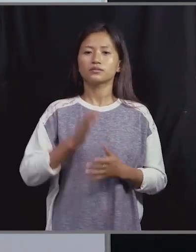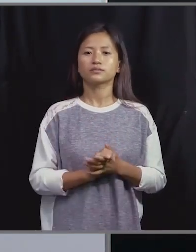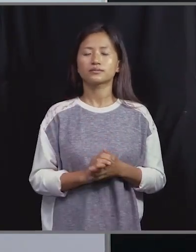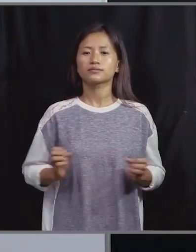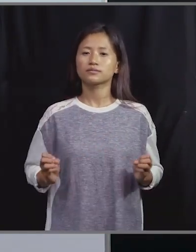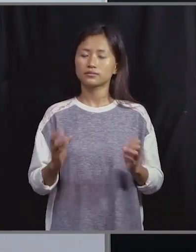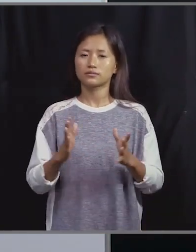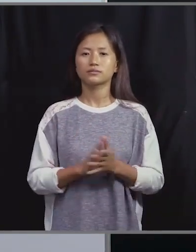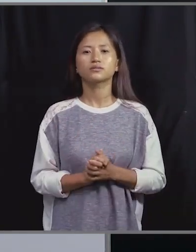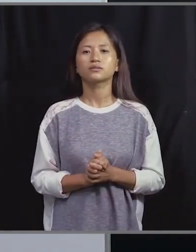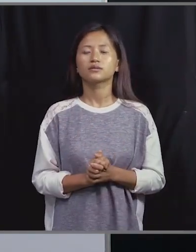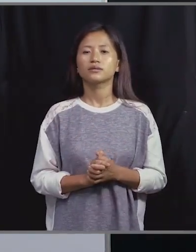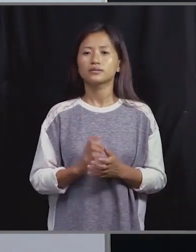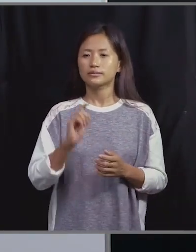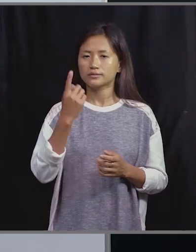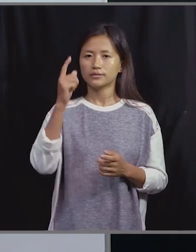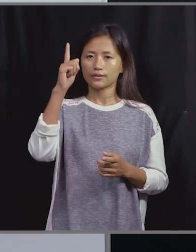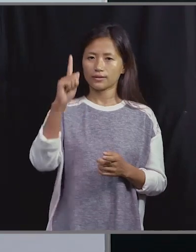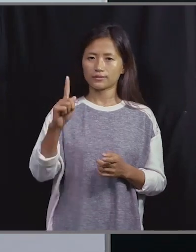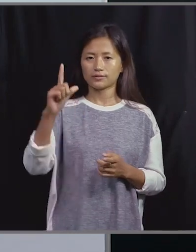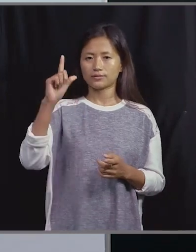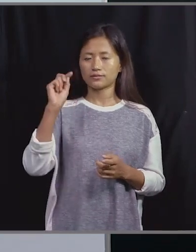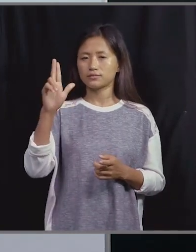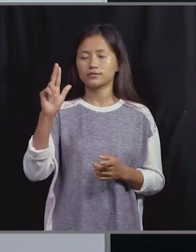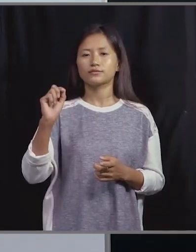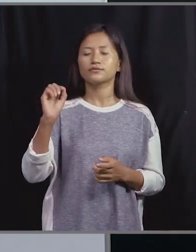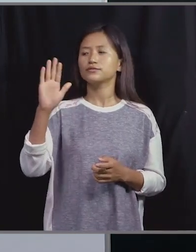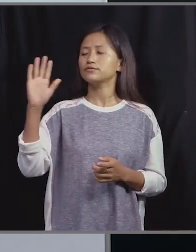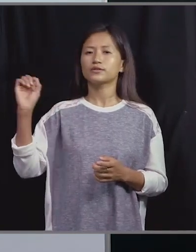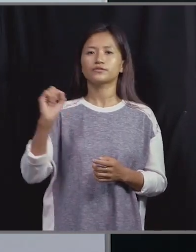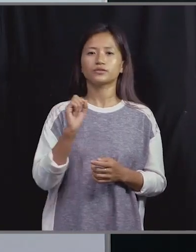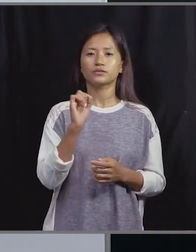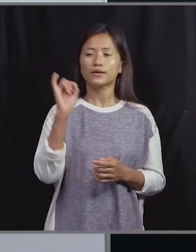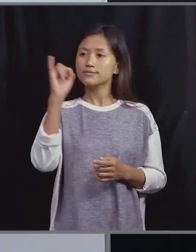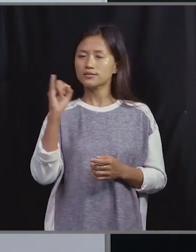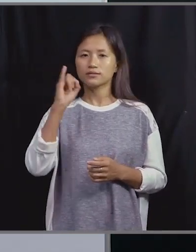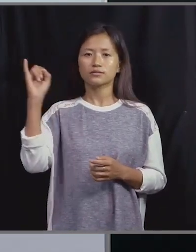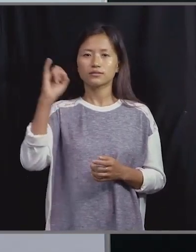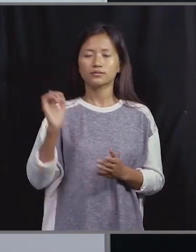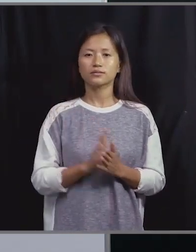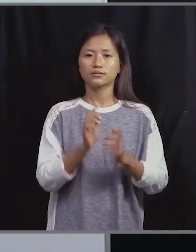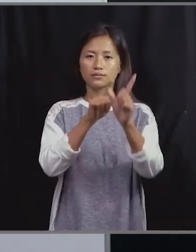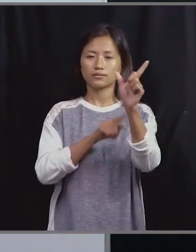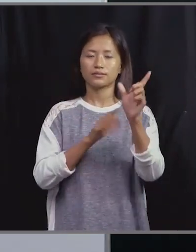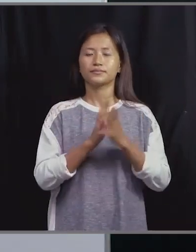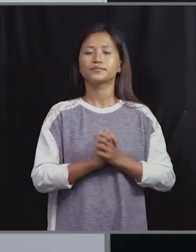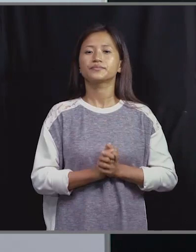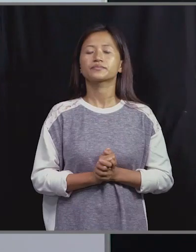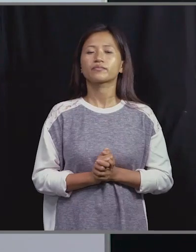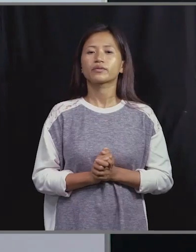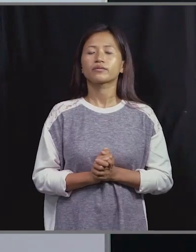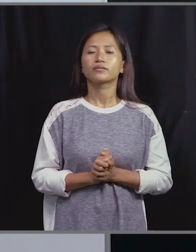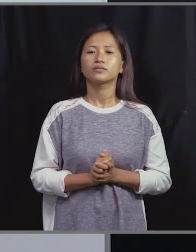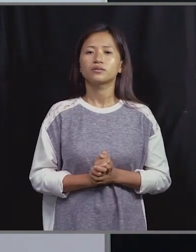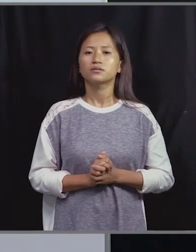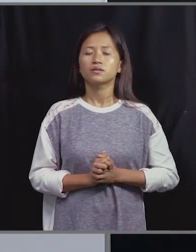it started? It started in the year 1855 to 56. Please keep in mind that the year when 1855